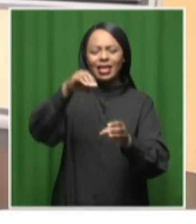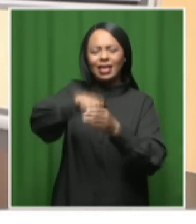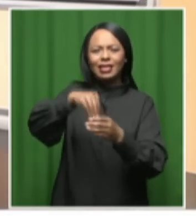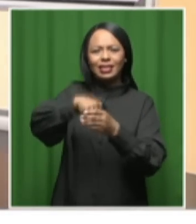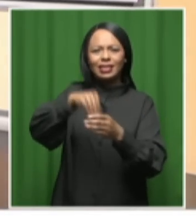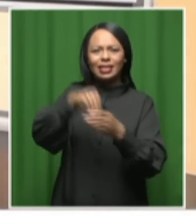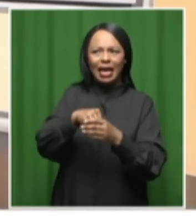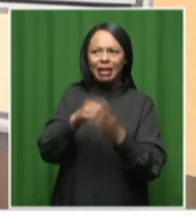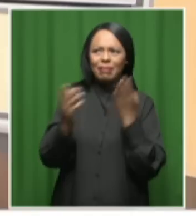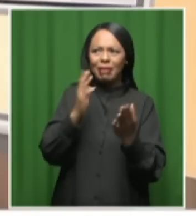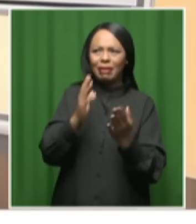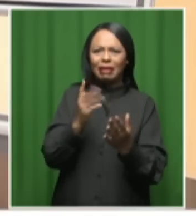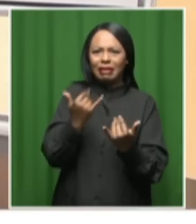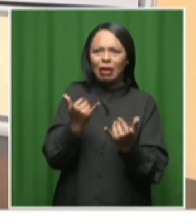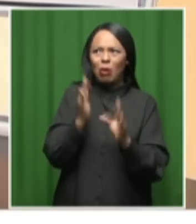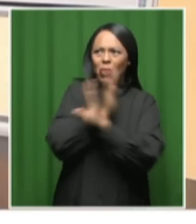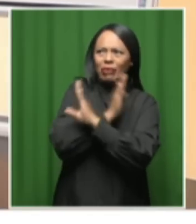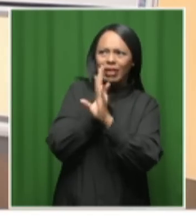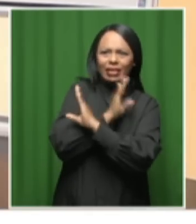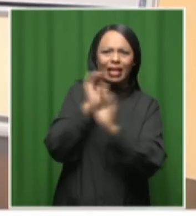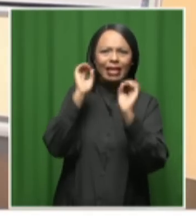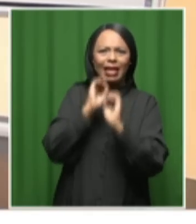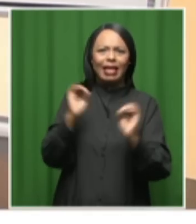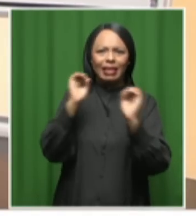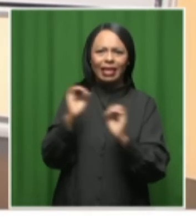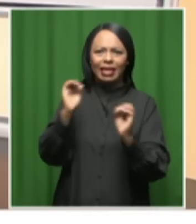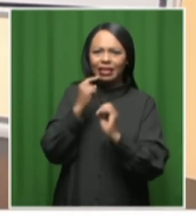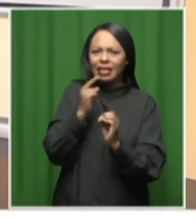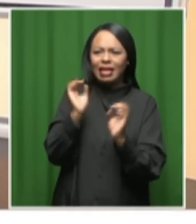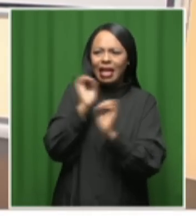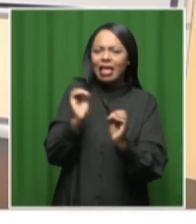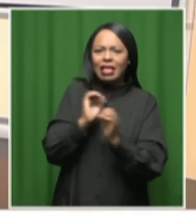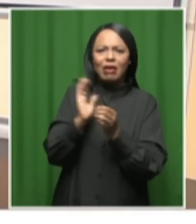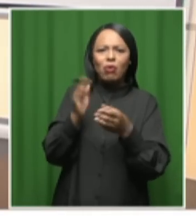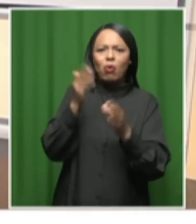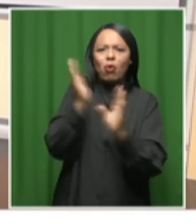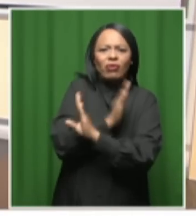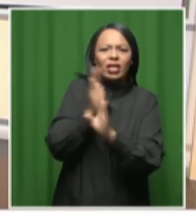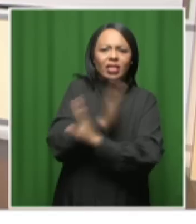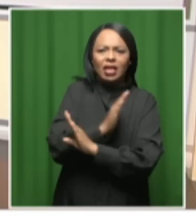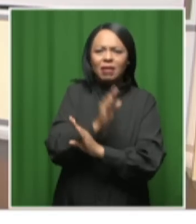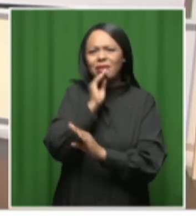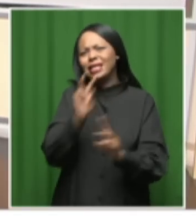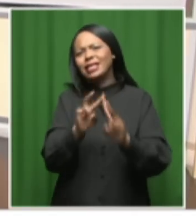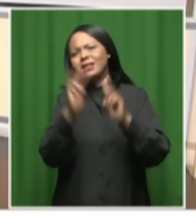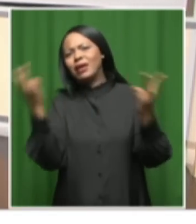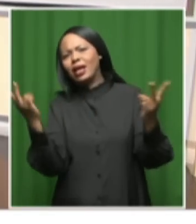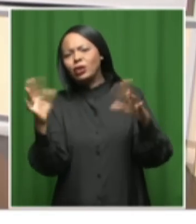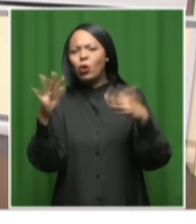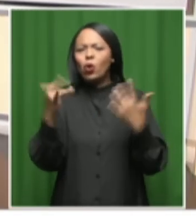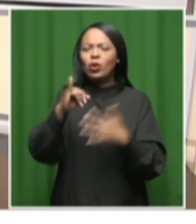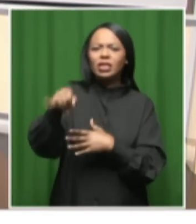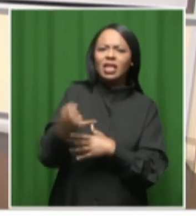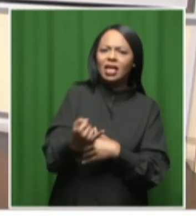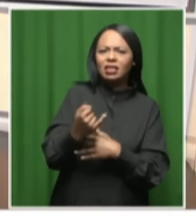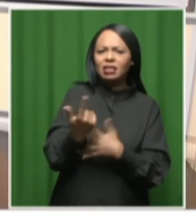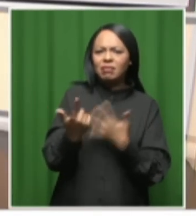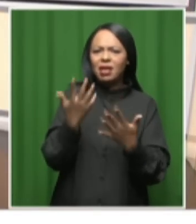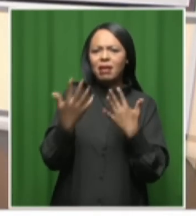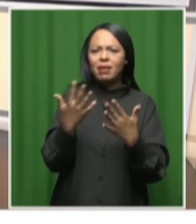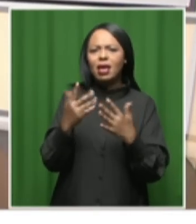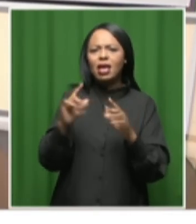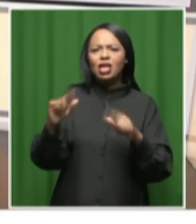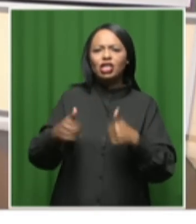was significantly confidential. That's what he says. Does this make any difference, or is it the principle that's actually being challenged